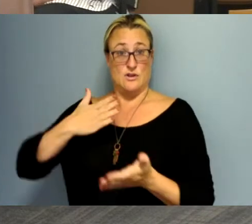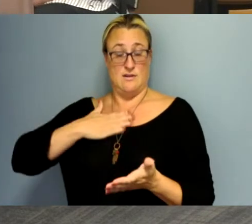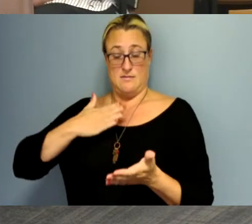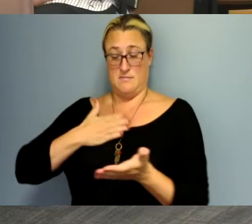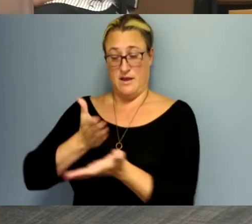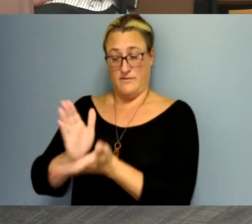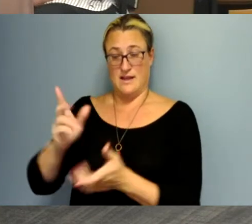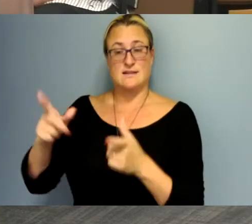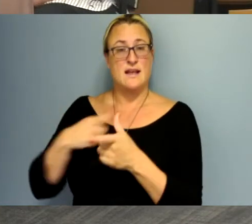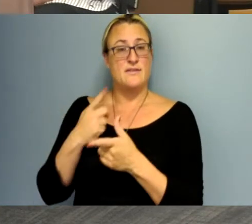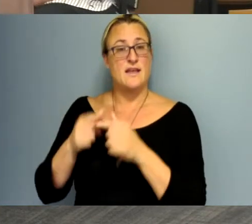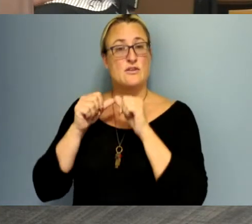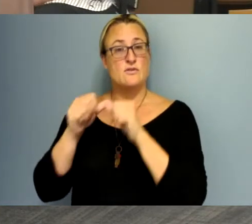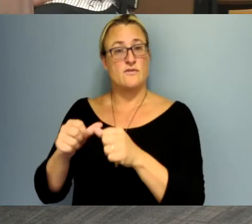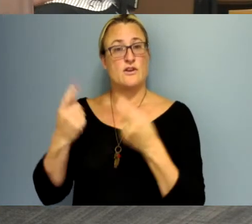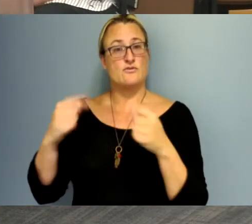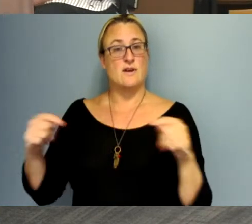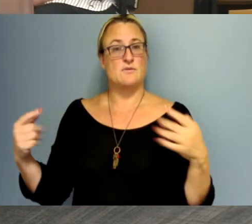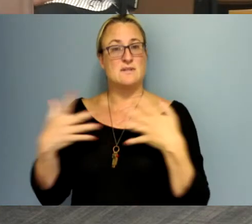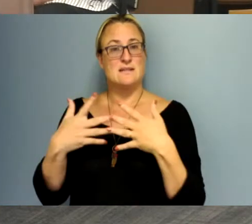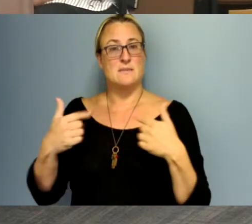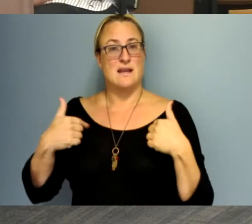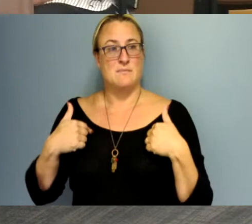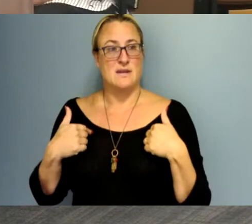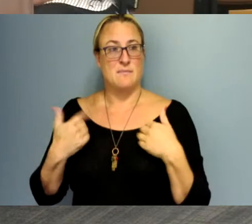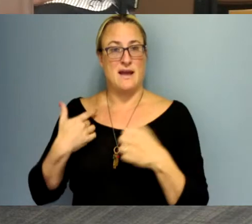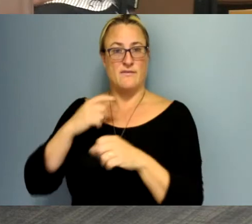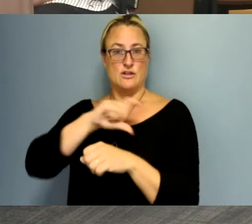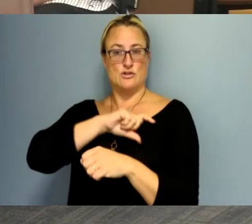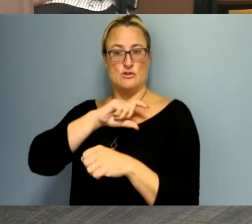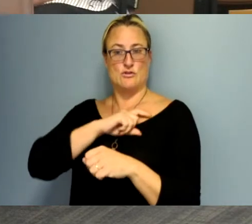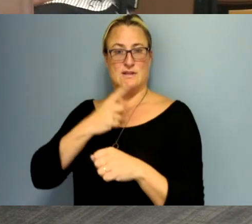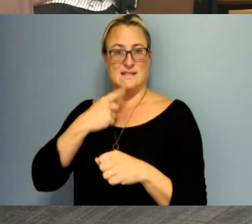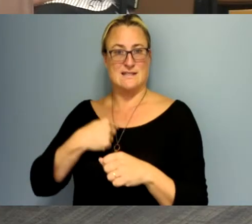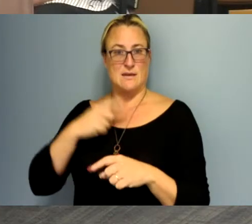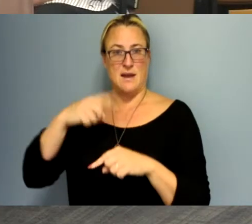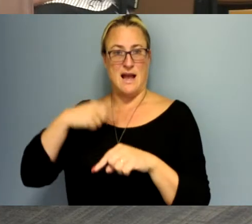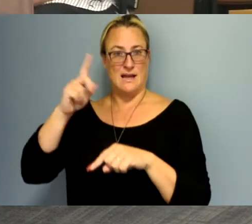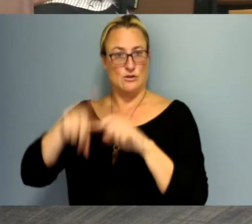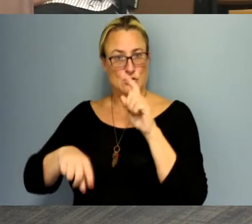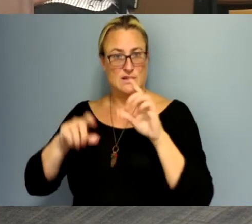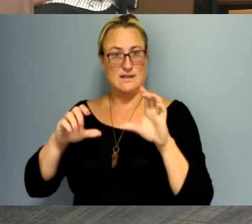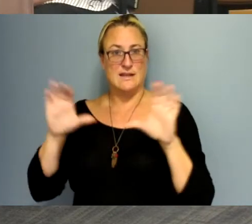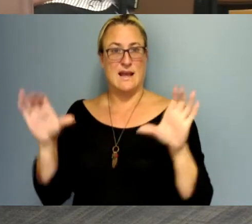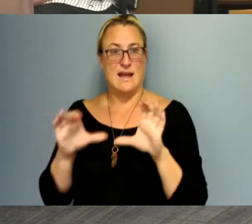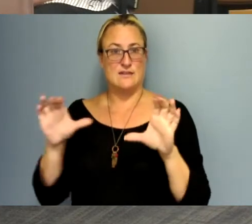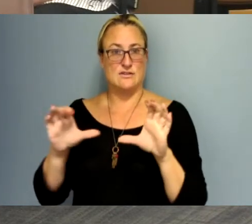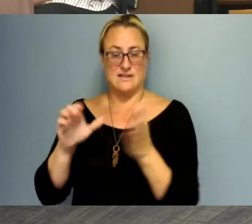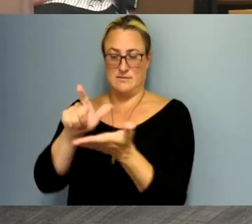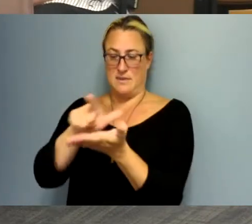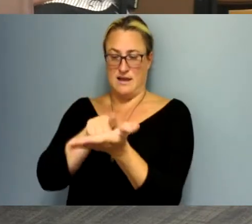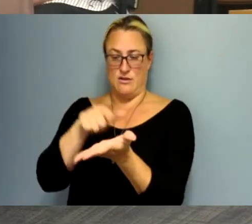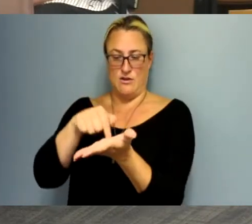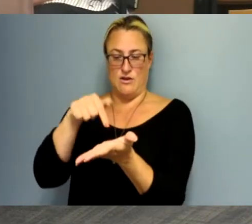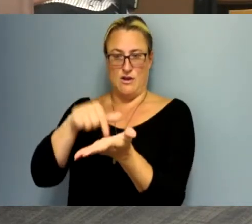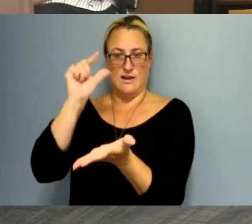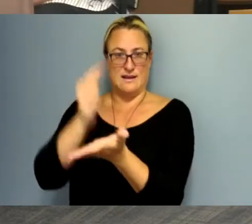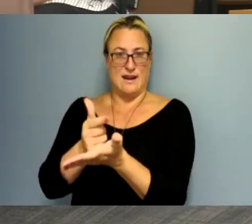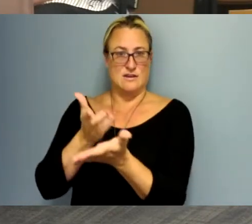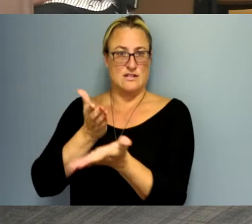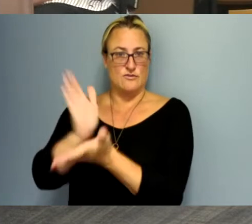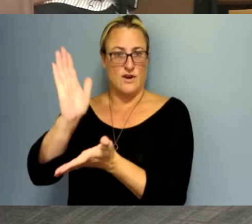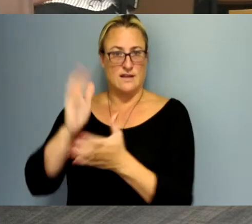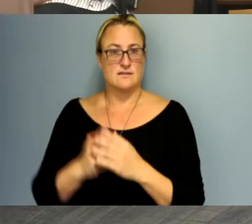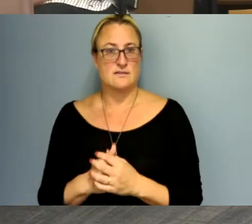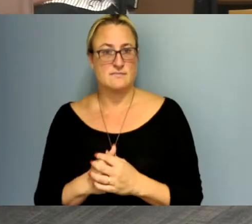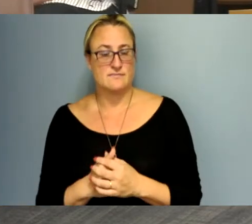further attempted to intimidate me by having your security come to tell me that I could not exercise these by law guaranteed rights. Was